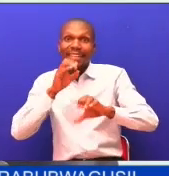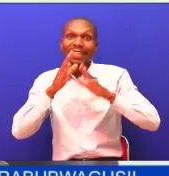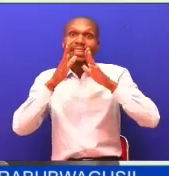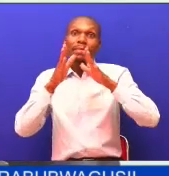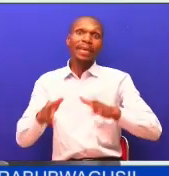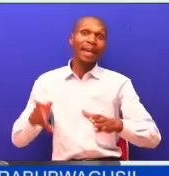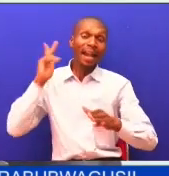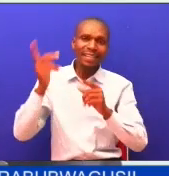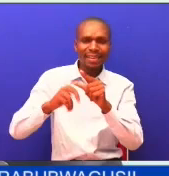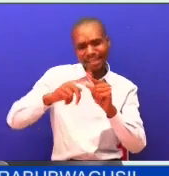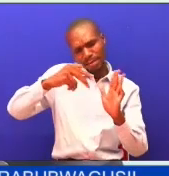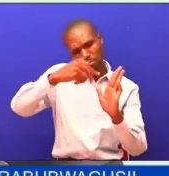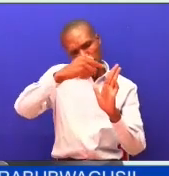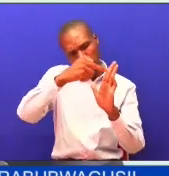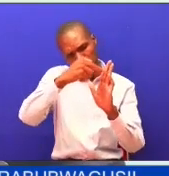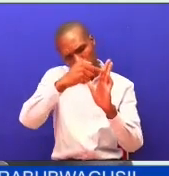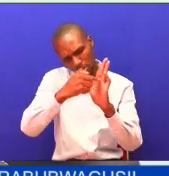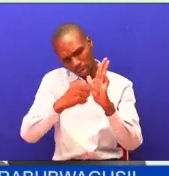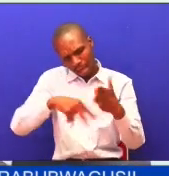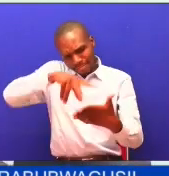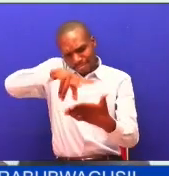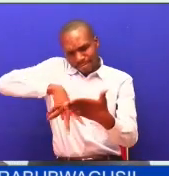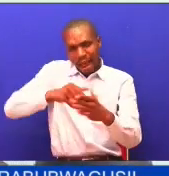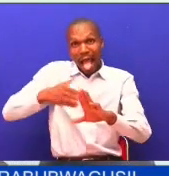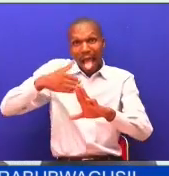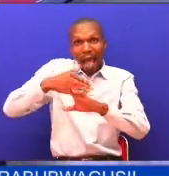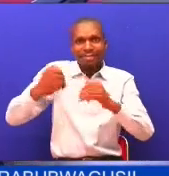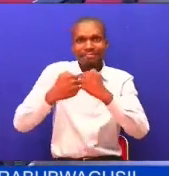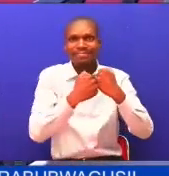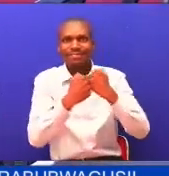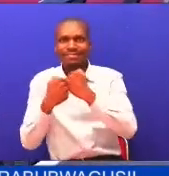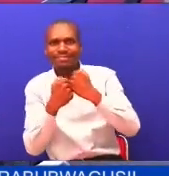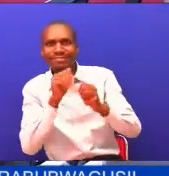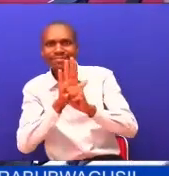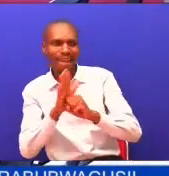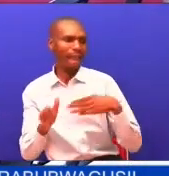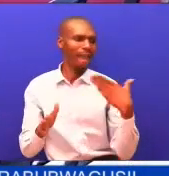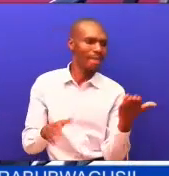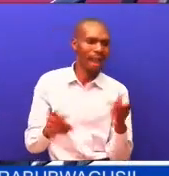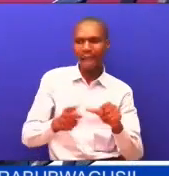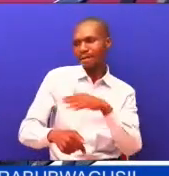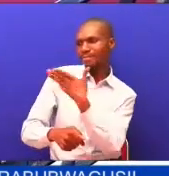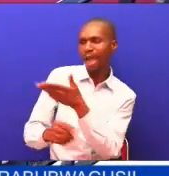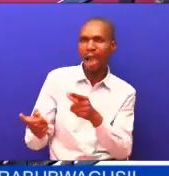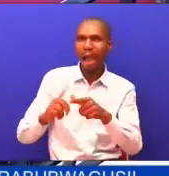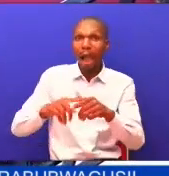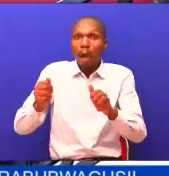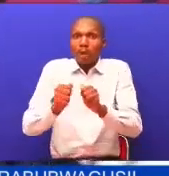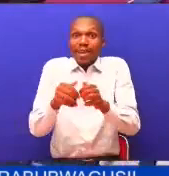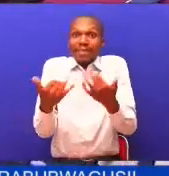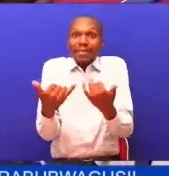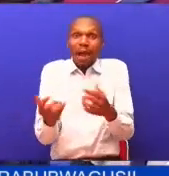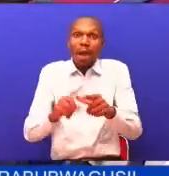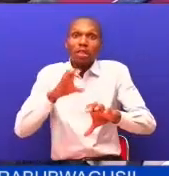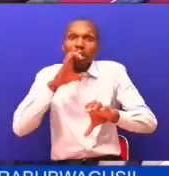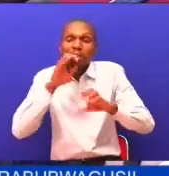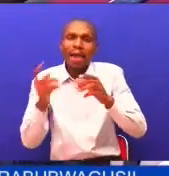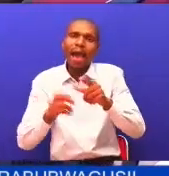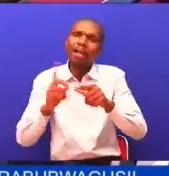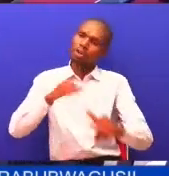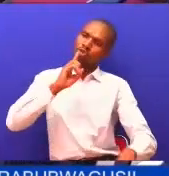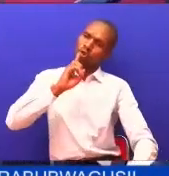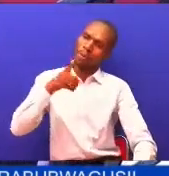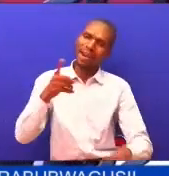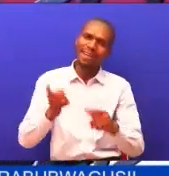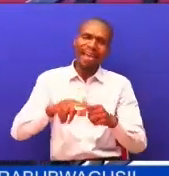nigo asomete umuswado yo. Na magega yu kungusana wichi nsemo ibire majority na minority. Speaker karuwa kuchika